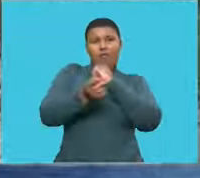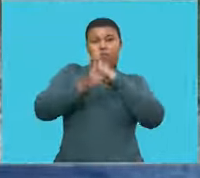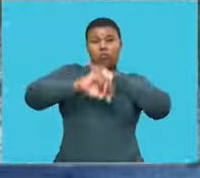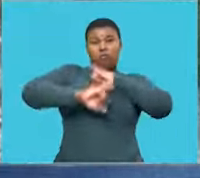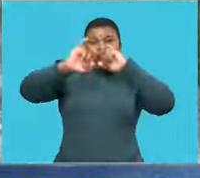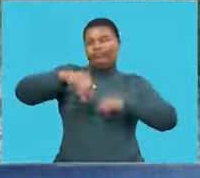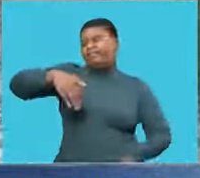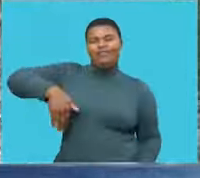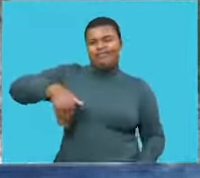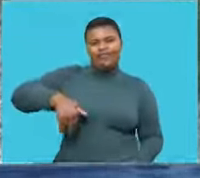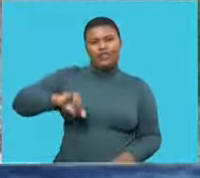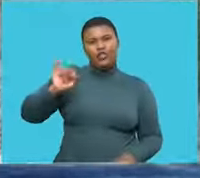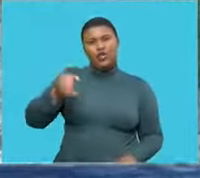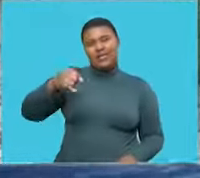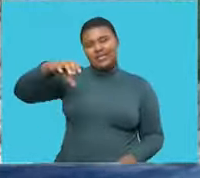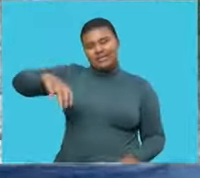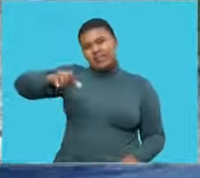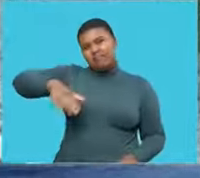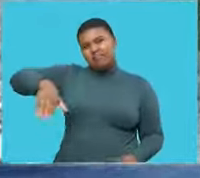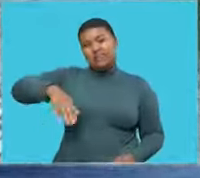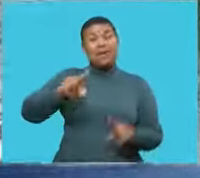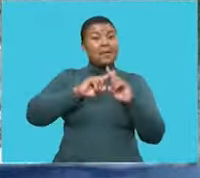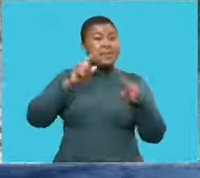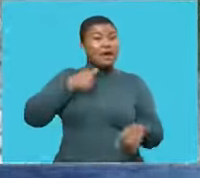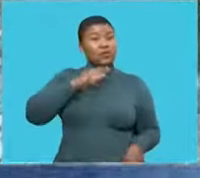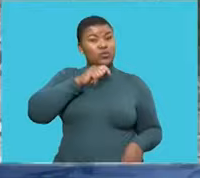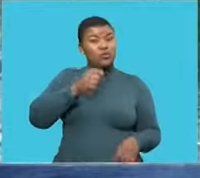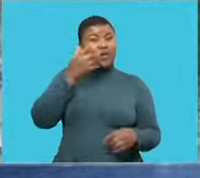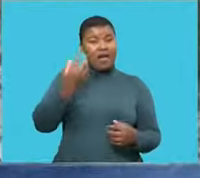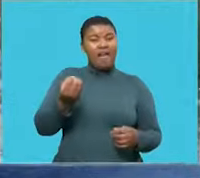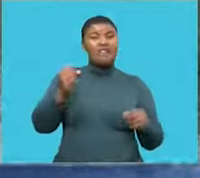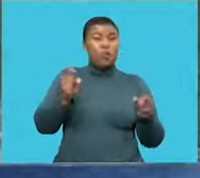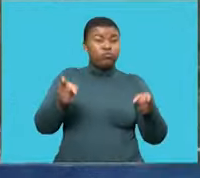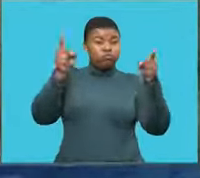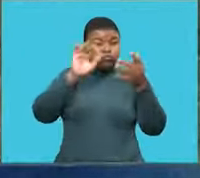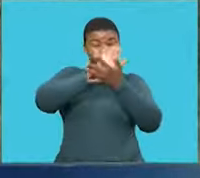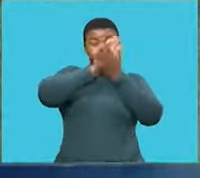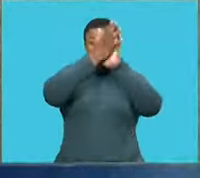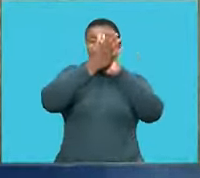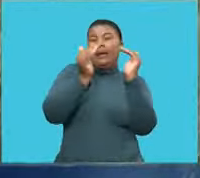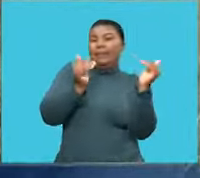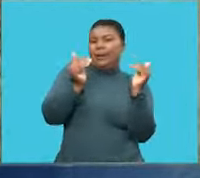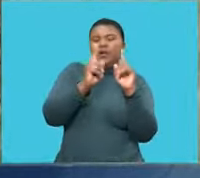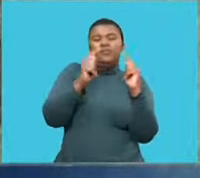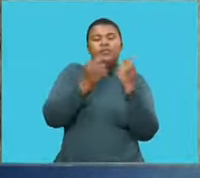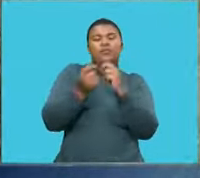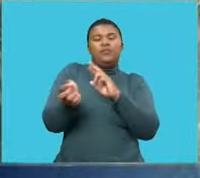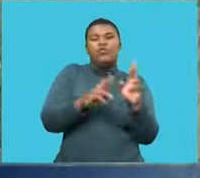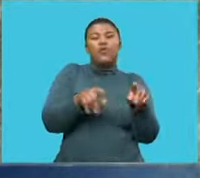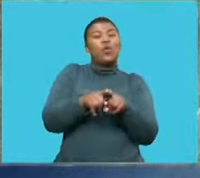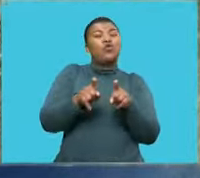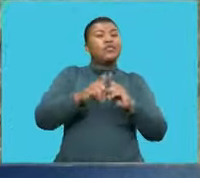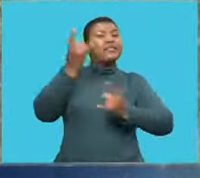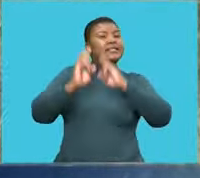were reported throughout the city of johannespeg however we've got our disaster management monitoring teams in all seven regions of the city